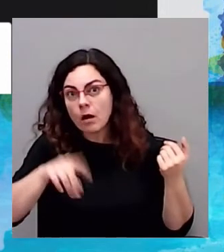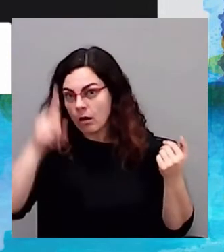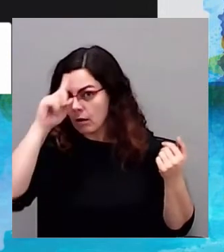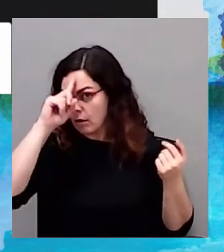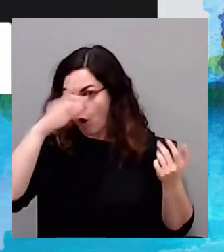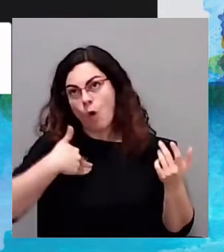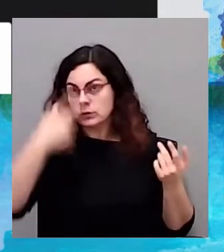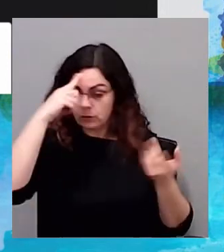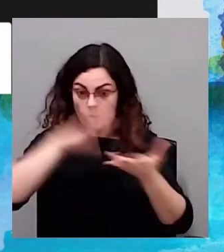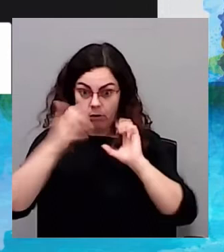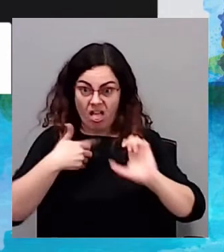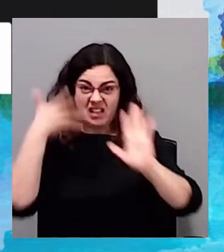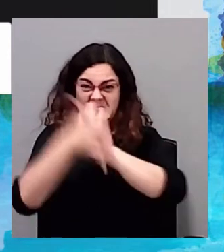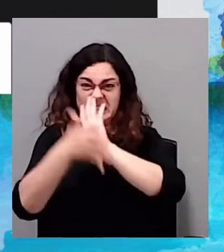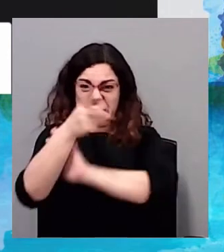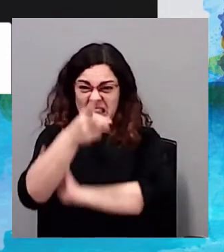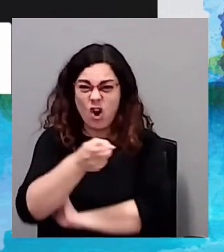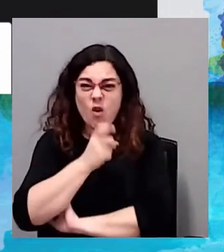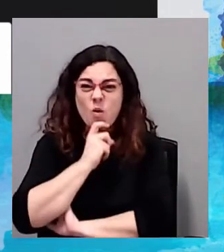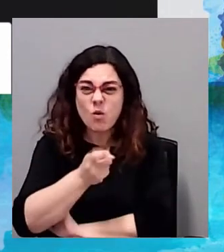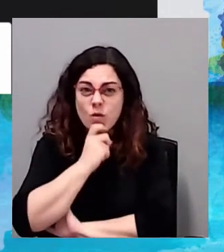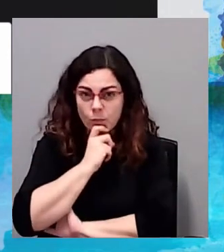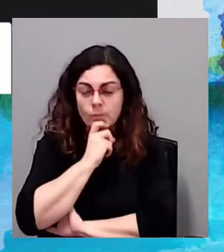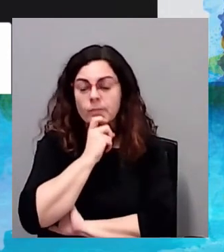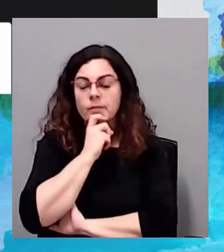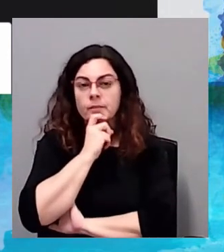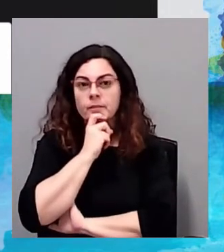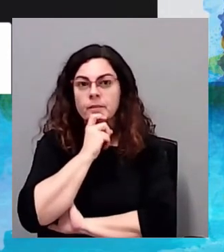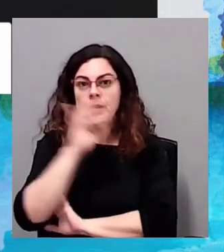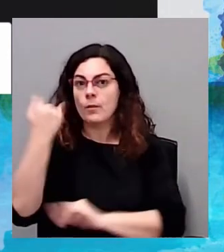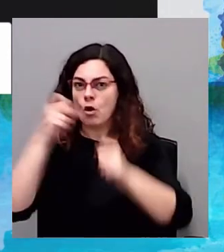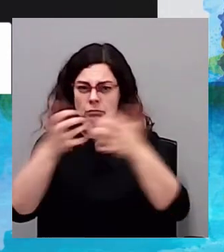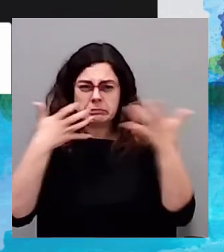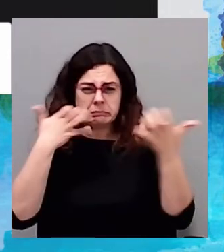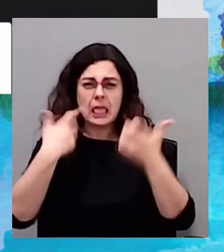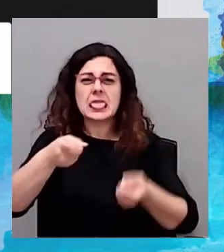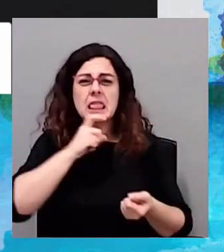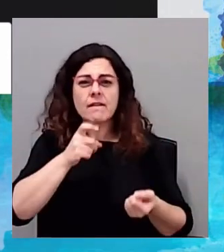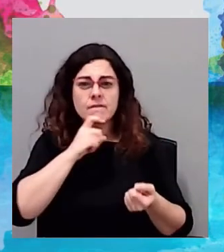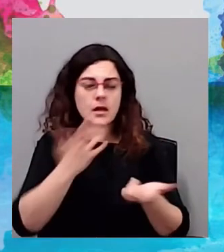you'd say, well, how can we describe this? This is a very complicated work of art.